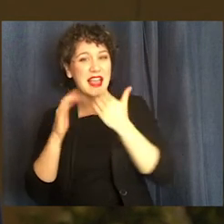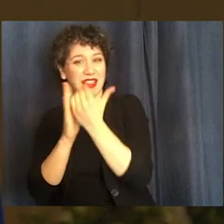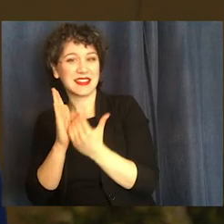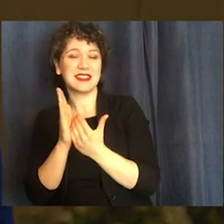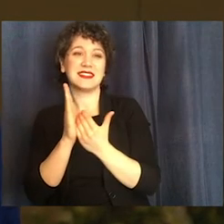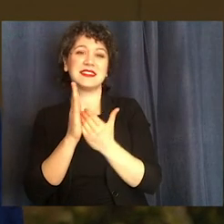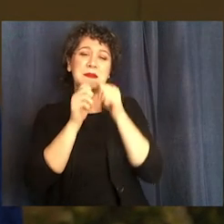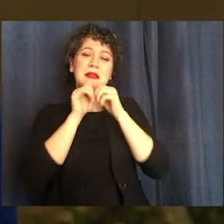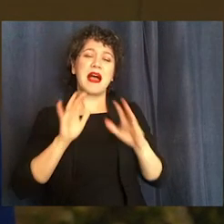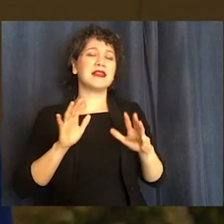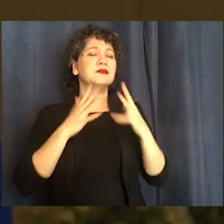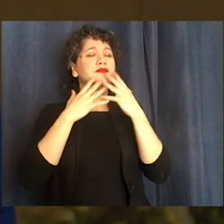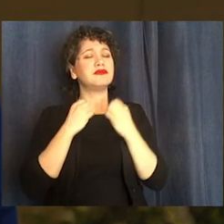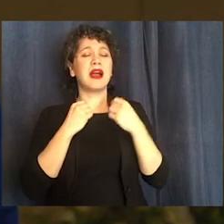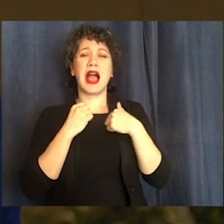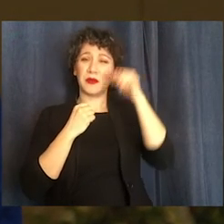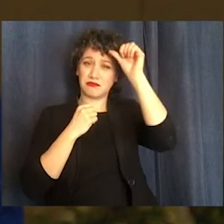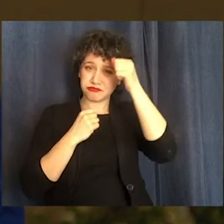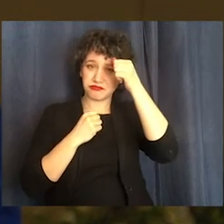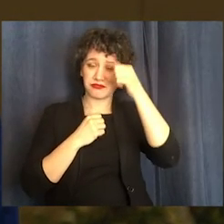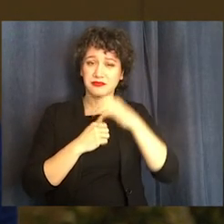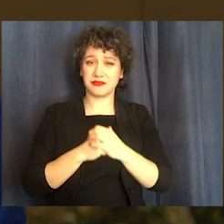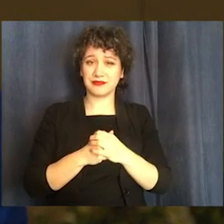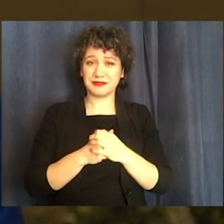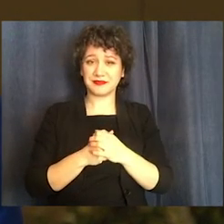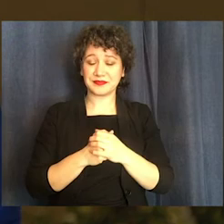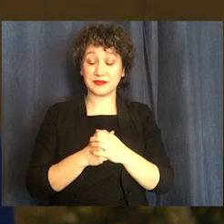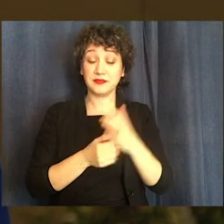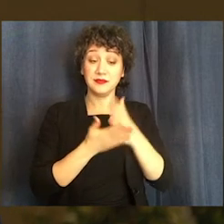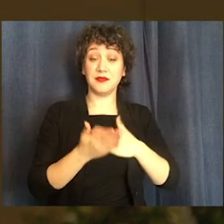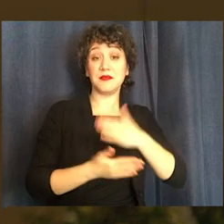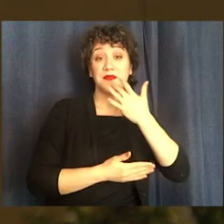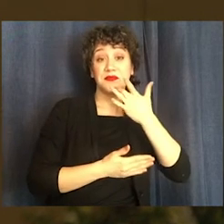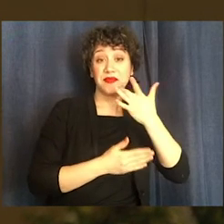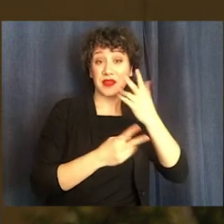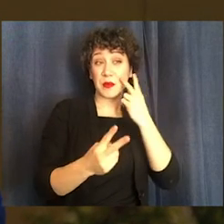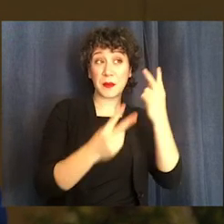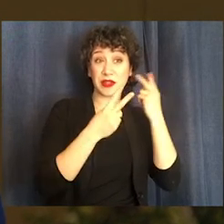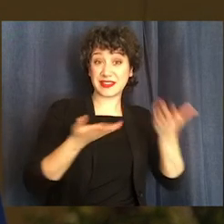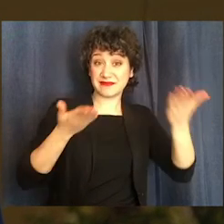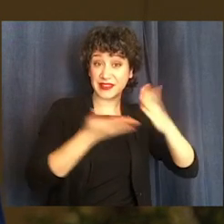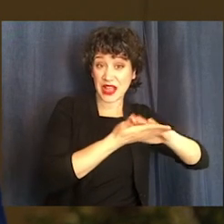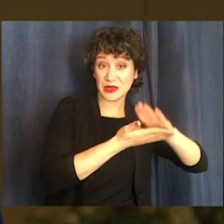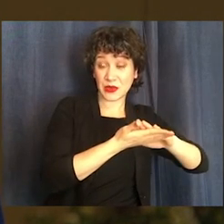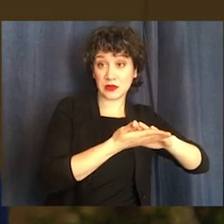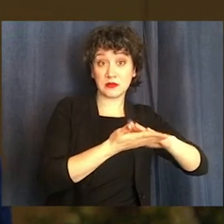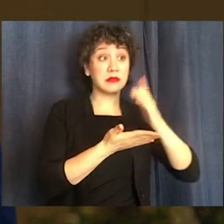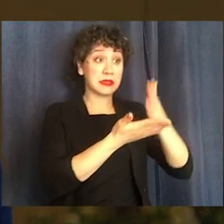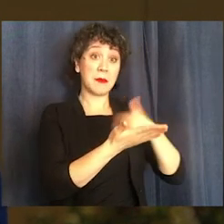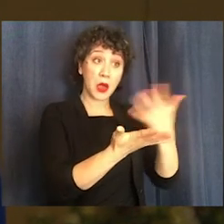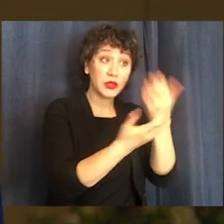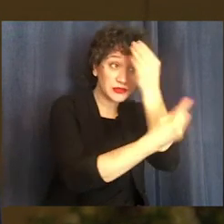love to share, and others I am unable to share because I have not been graduated yet. From having my teachers make my hair appointments to